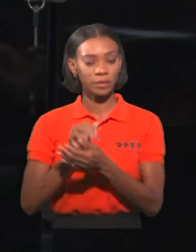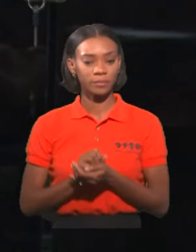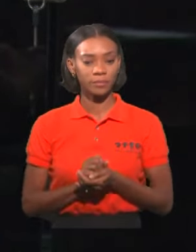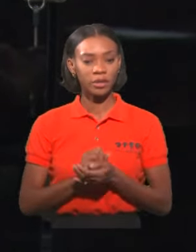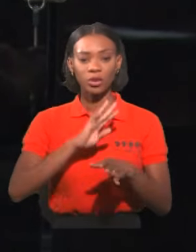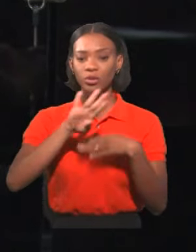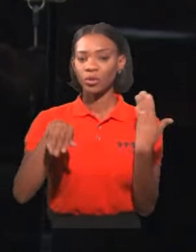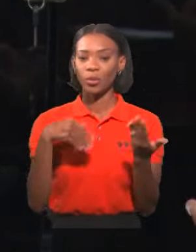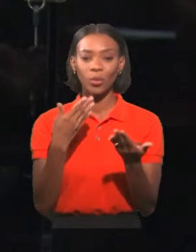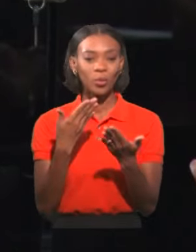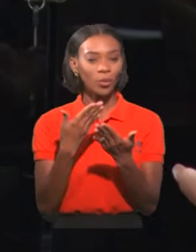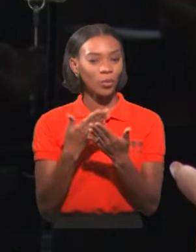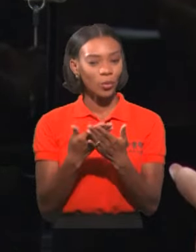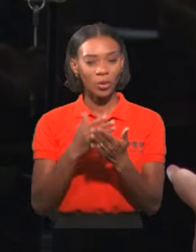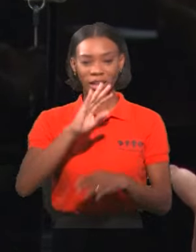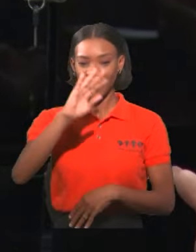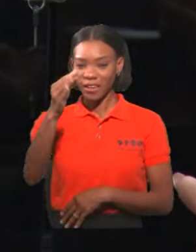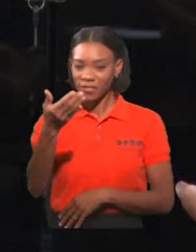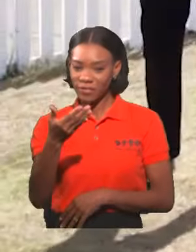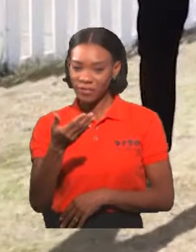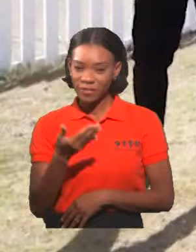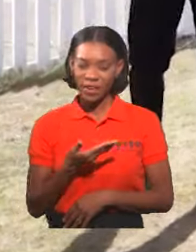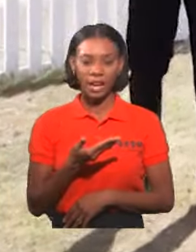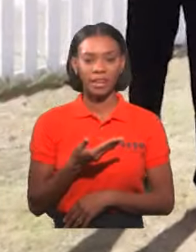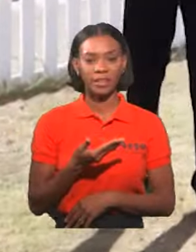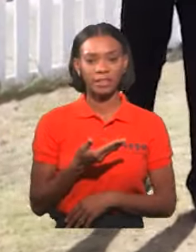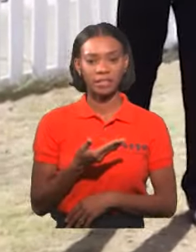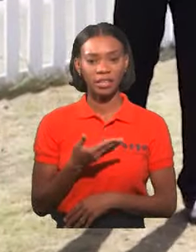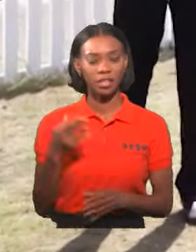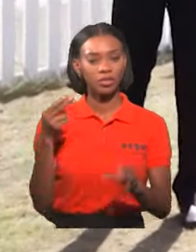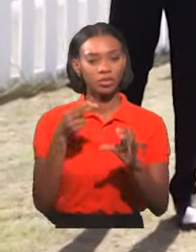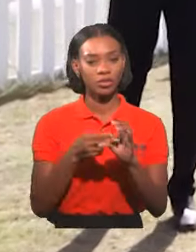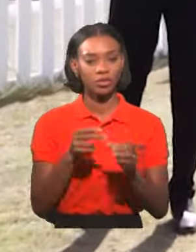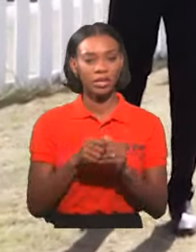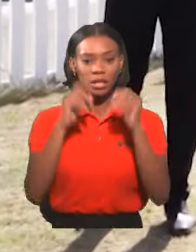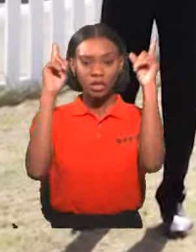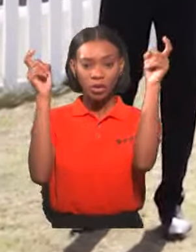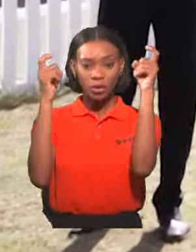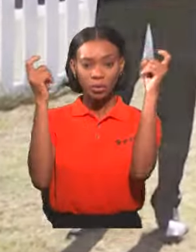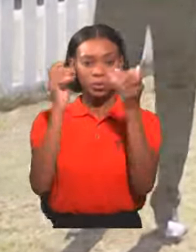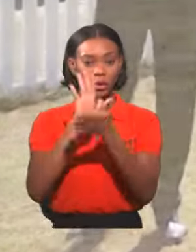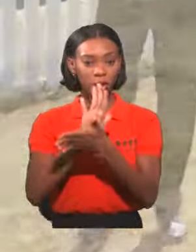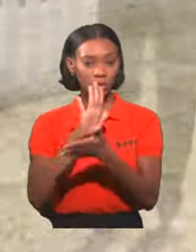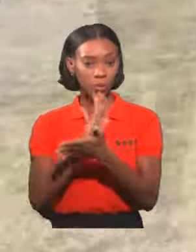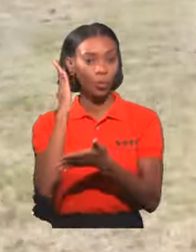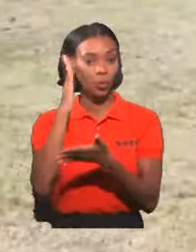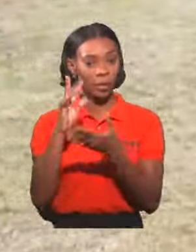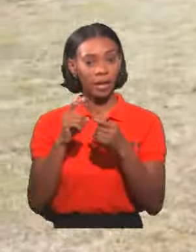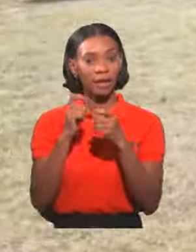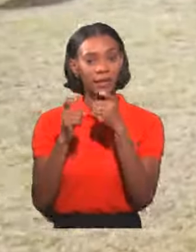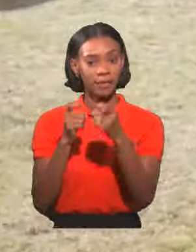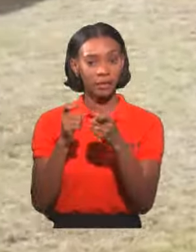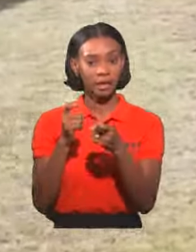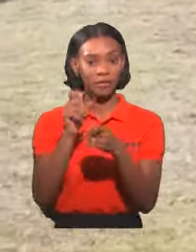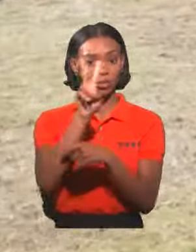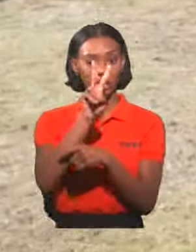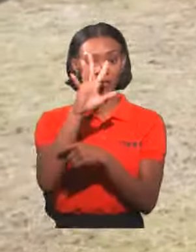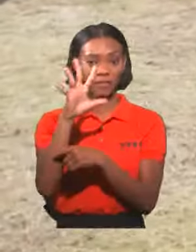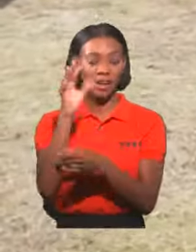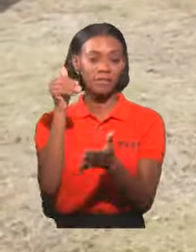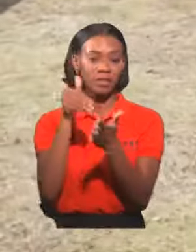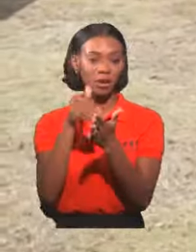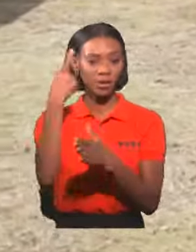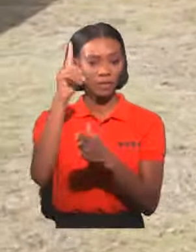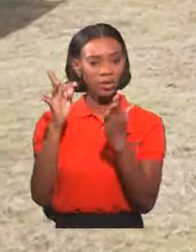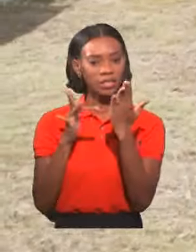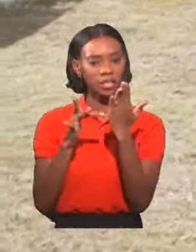special schools are invited to participate. The winning school in this category will get $25,000 towards technology